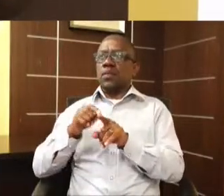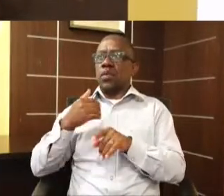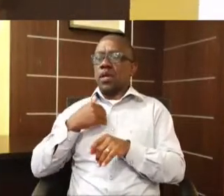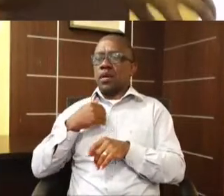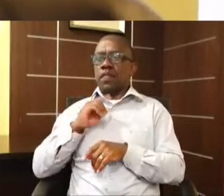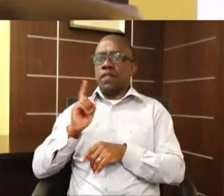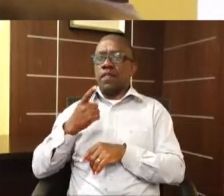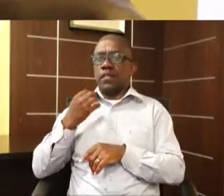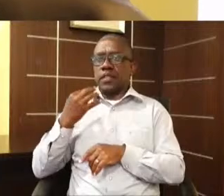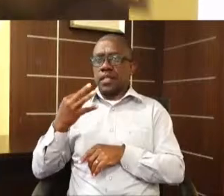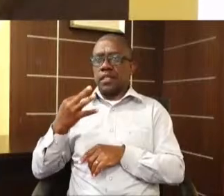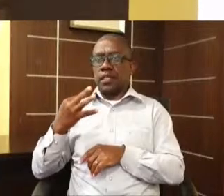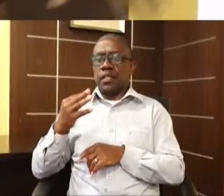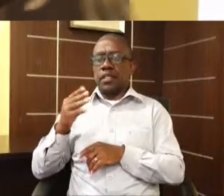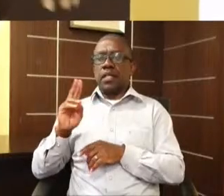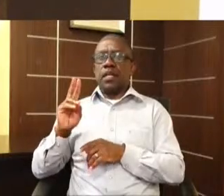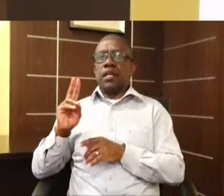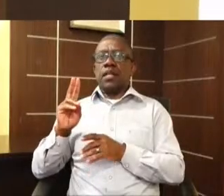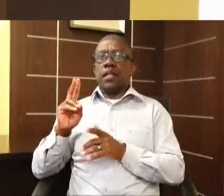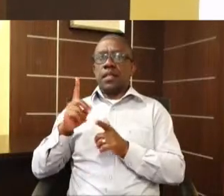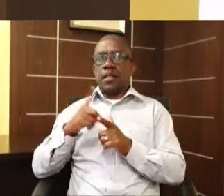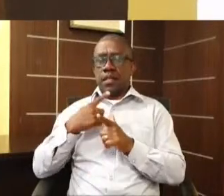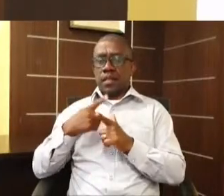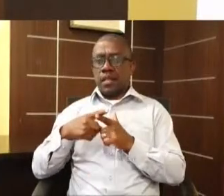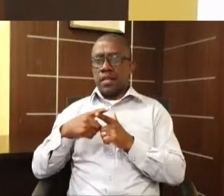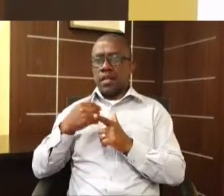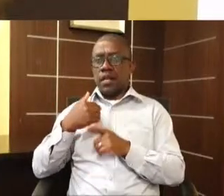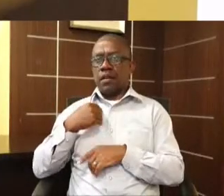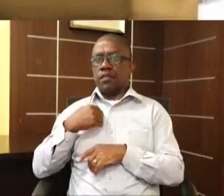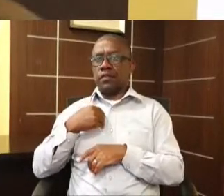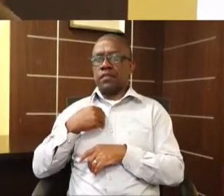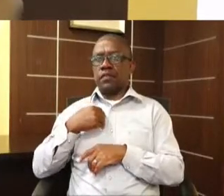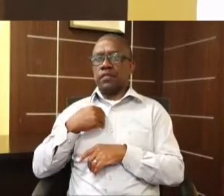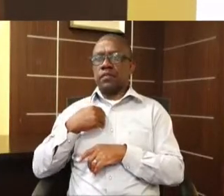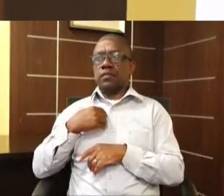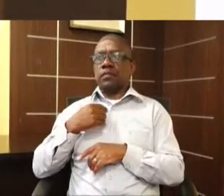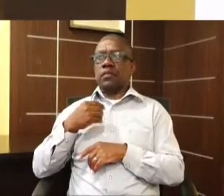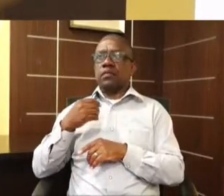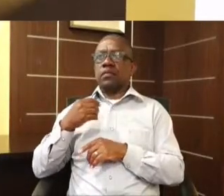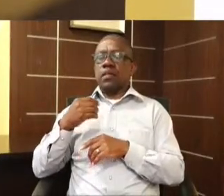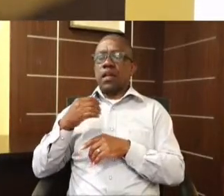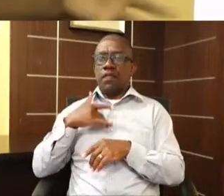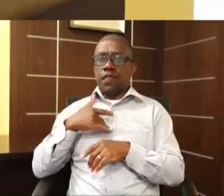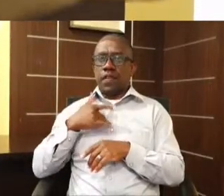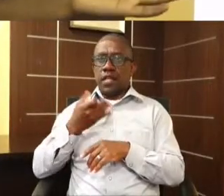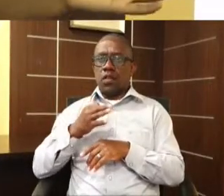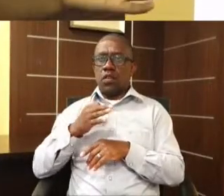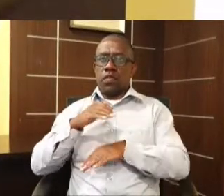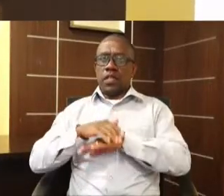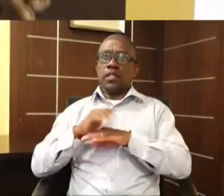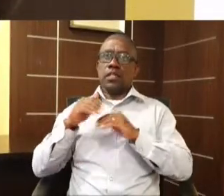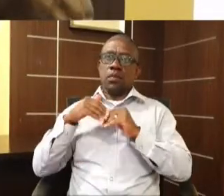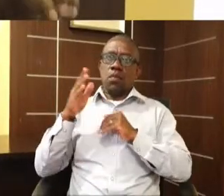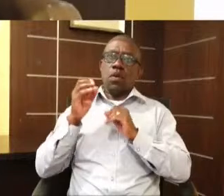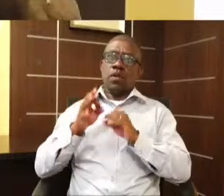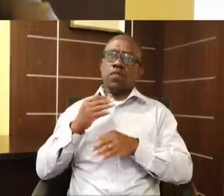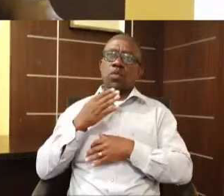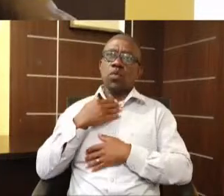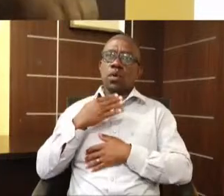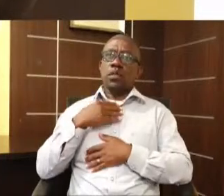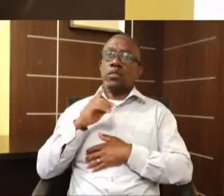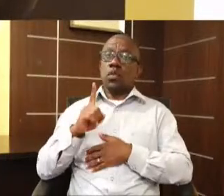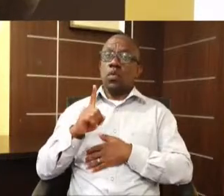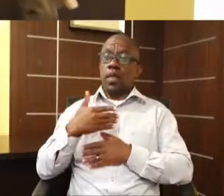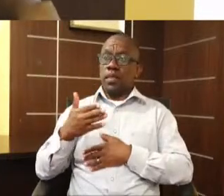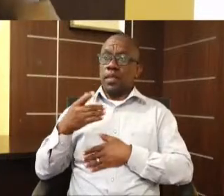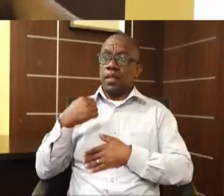3 based on your location, and then have an option of, getting more if you want. So one of the things that we do